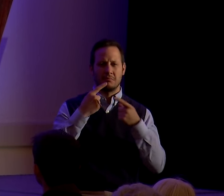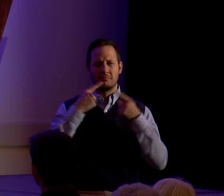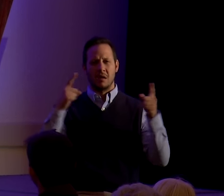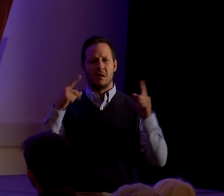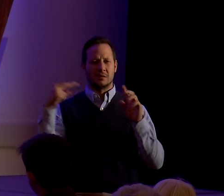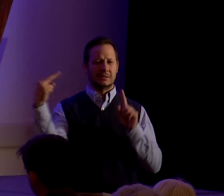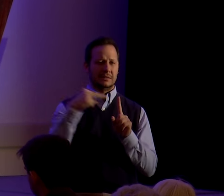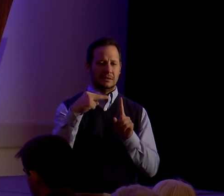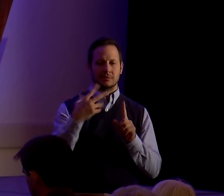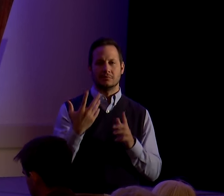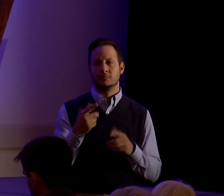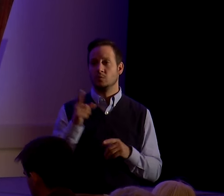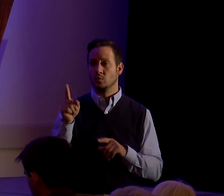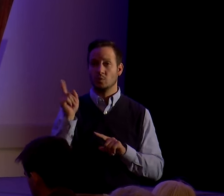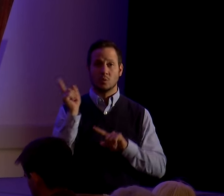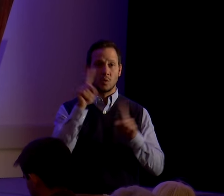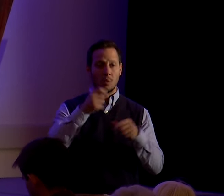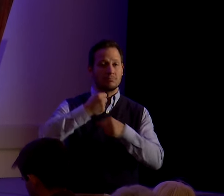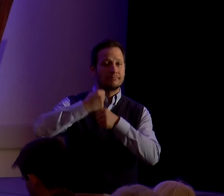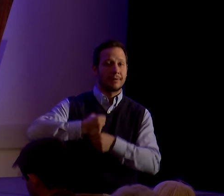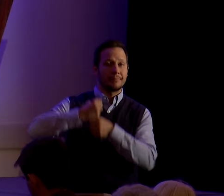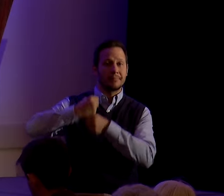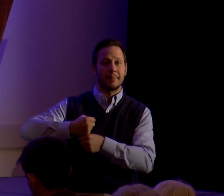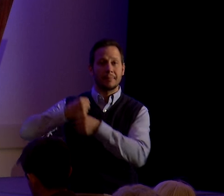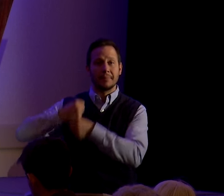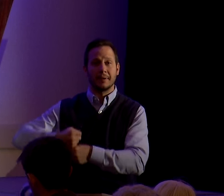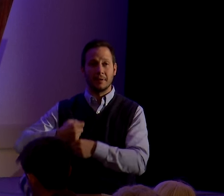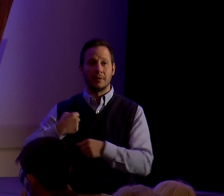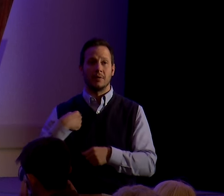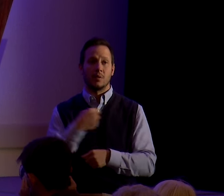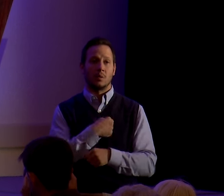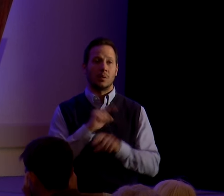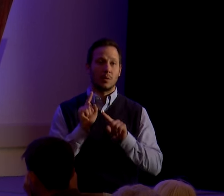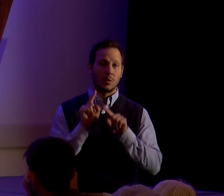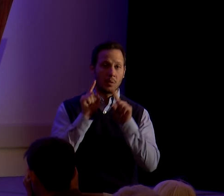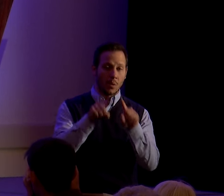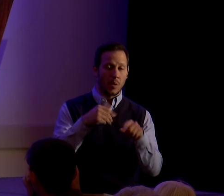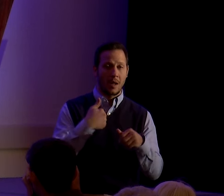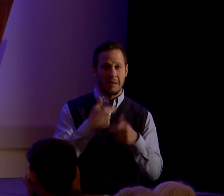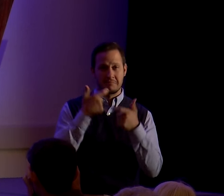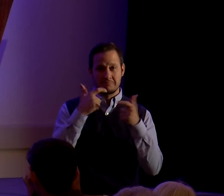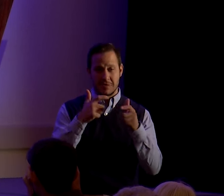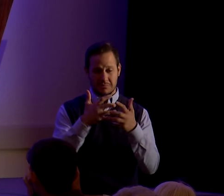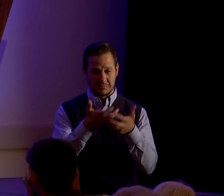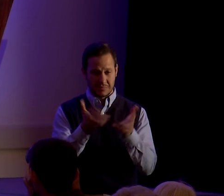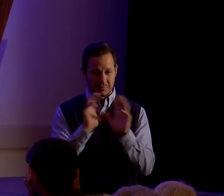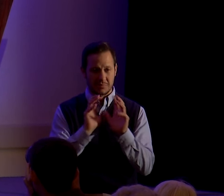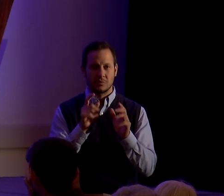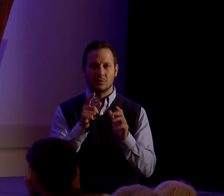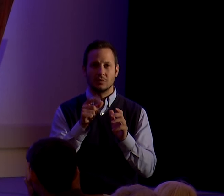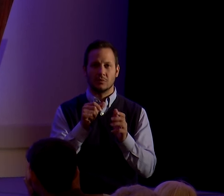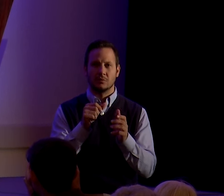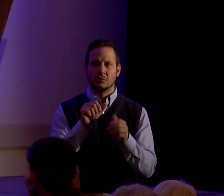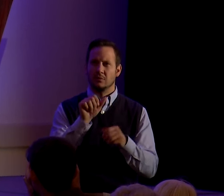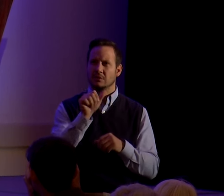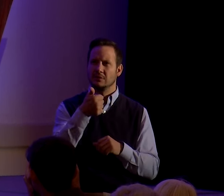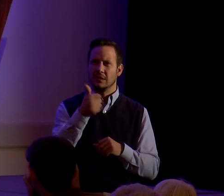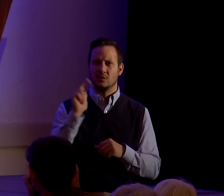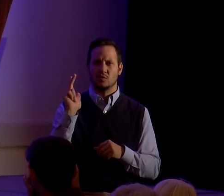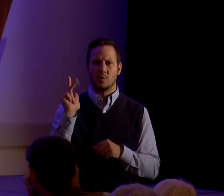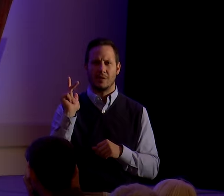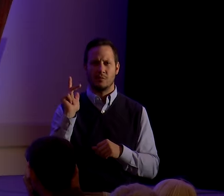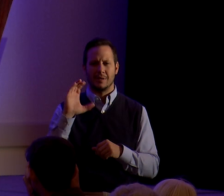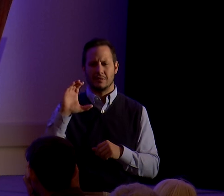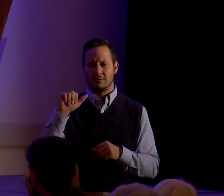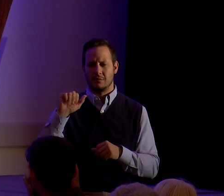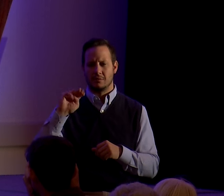know, like the secular, like the skeptics movement, we go, you know, have this, you know, suicide, whatever, the 1023 campaign where we